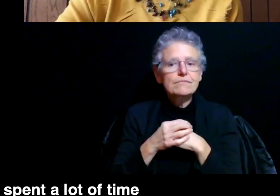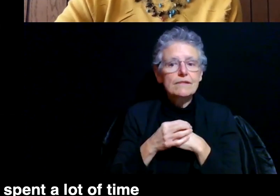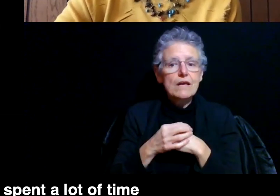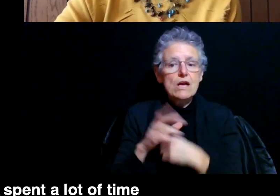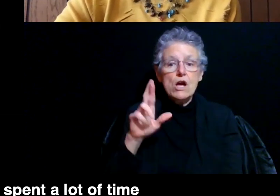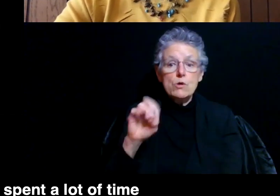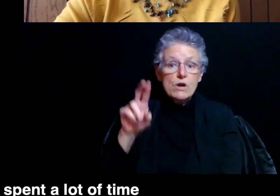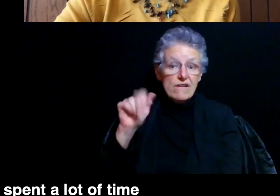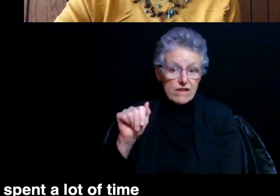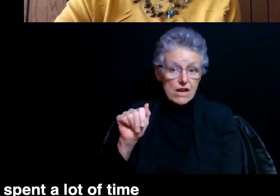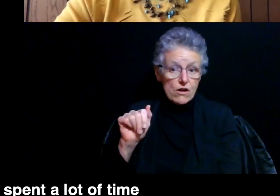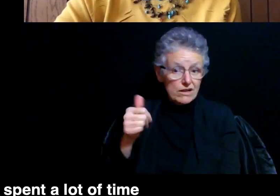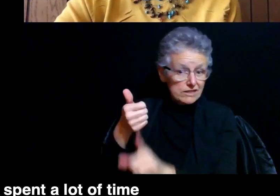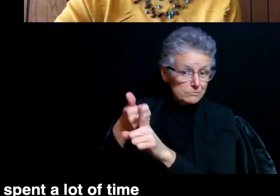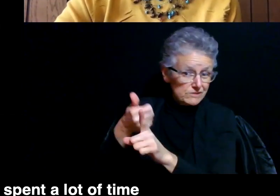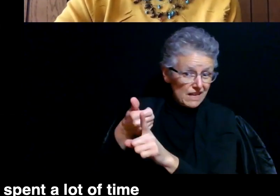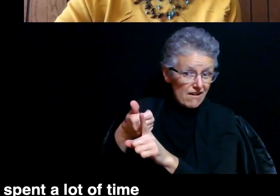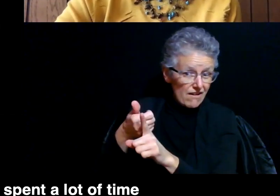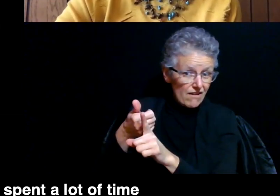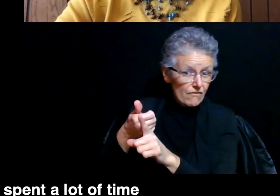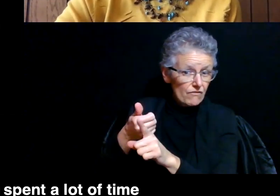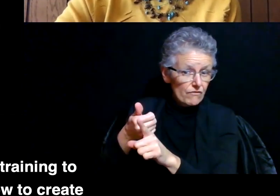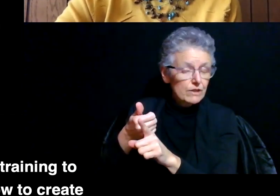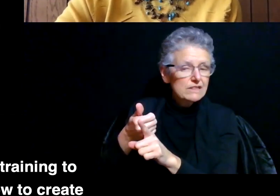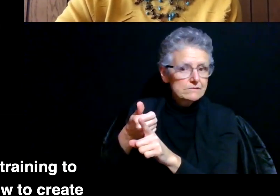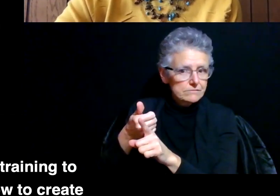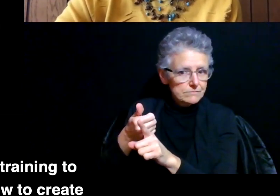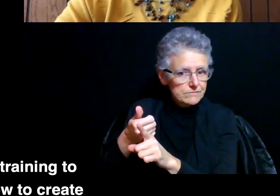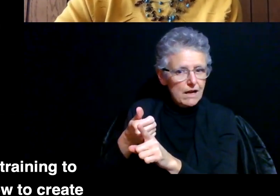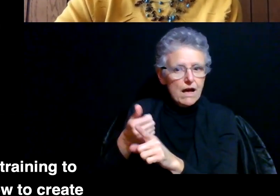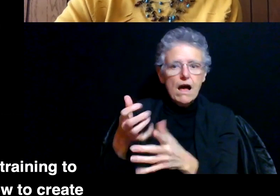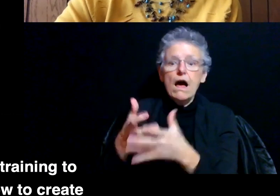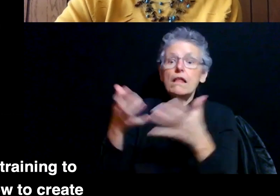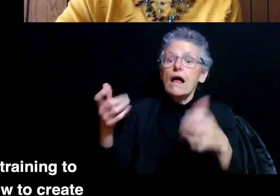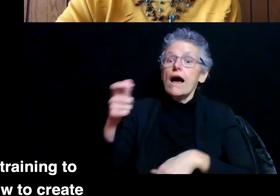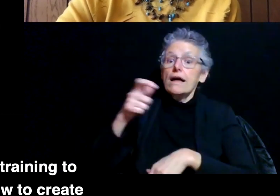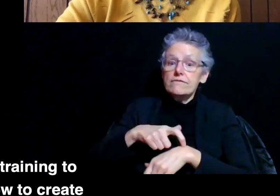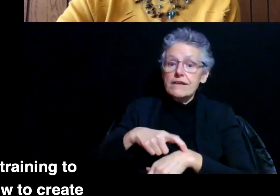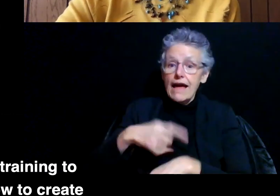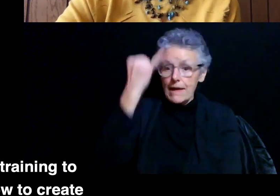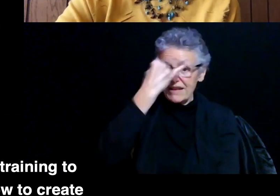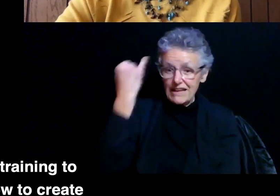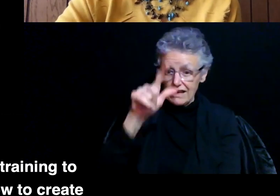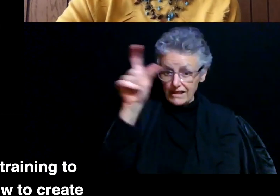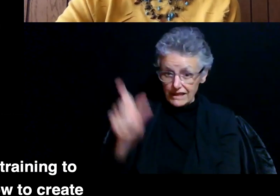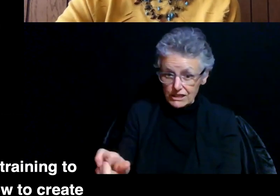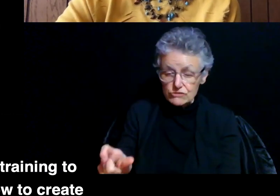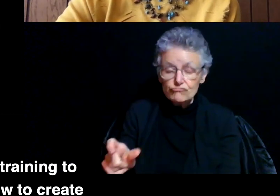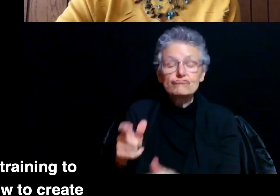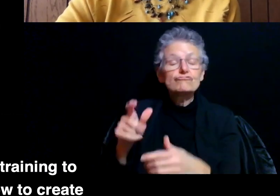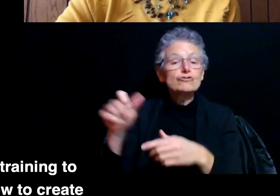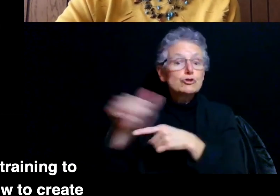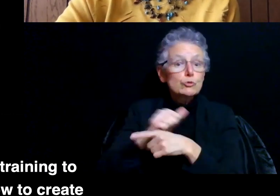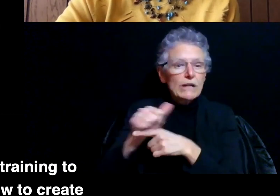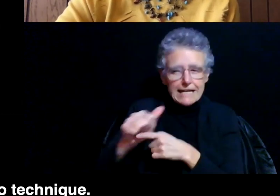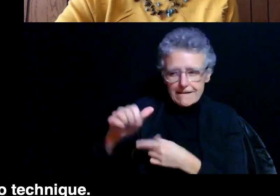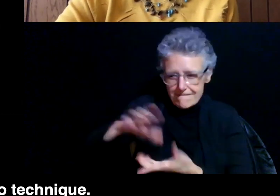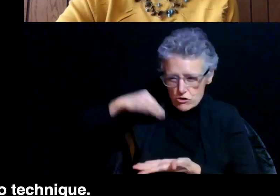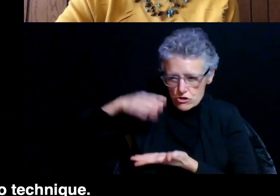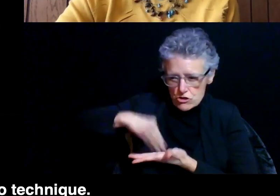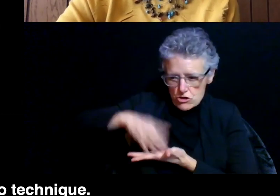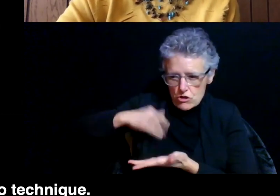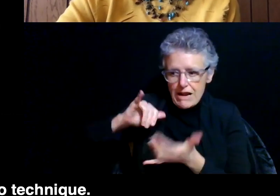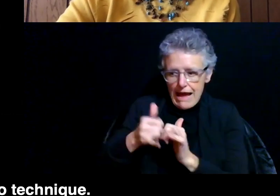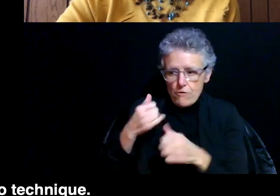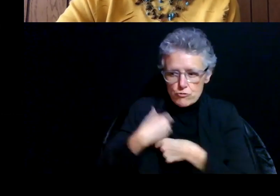Rivera spent a lot of time in Italy training to learn how to create the